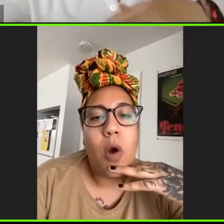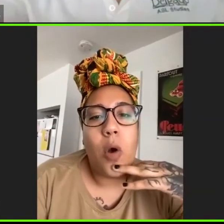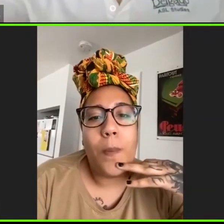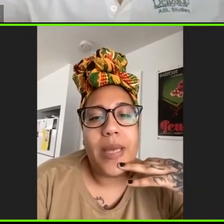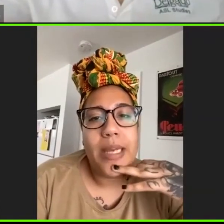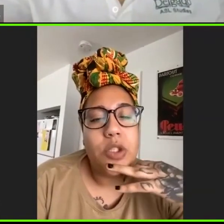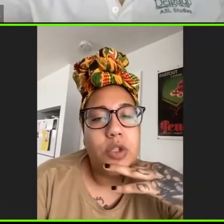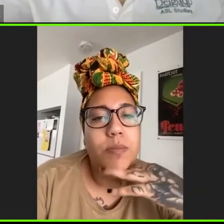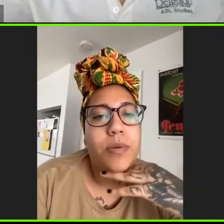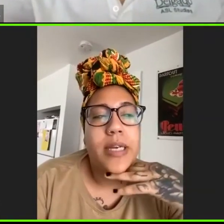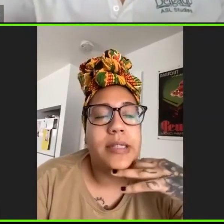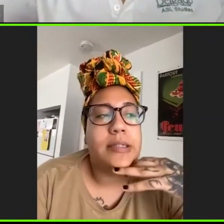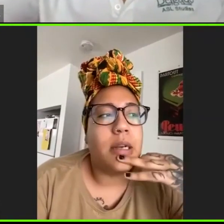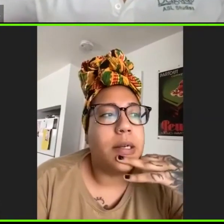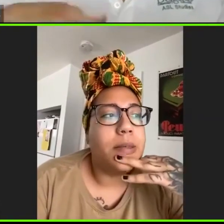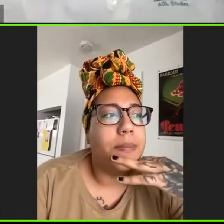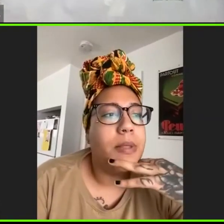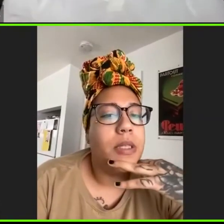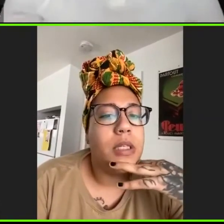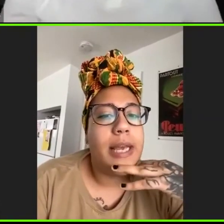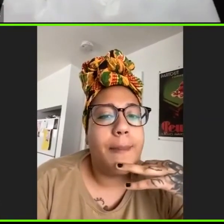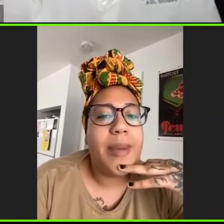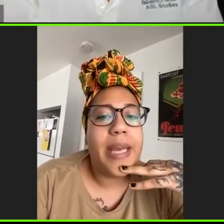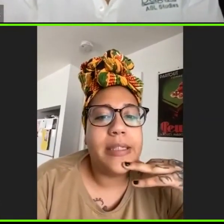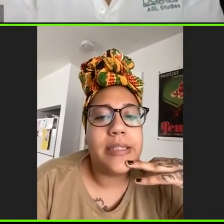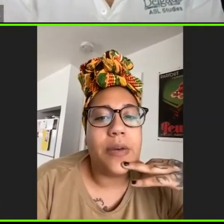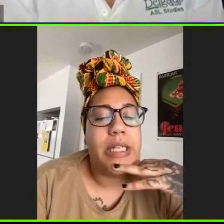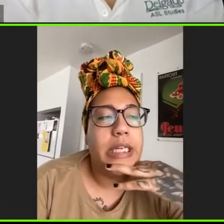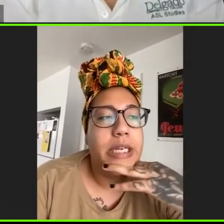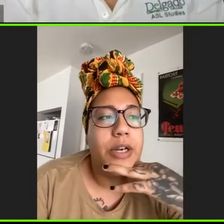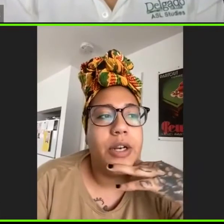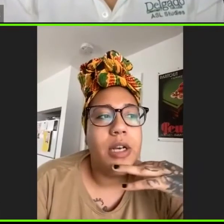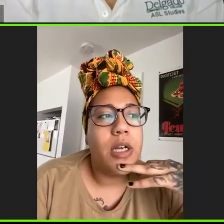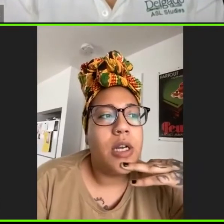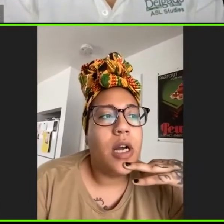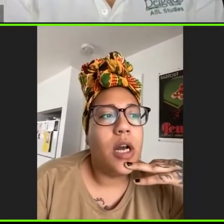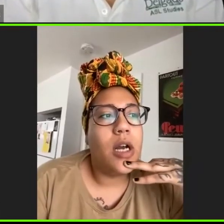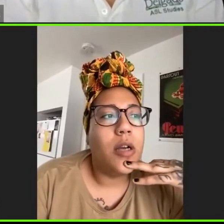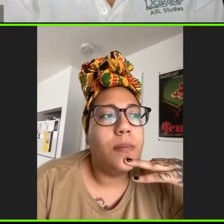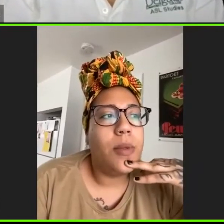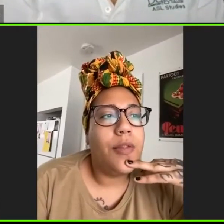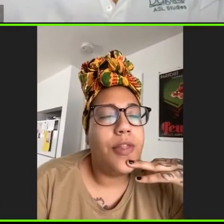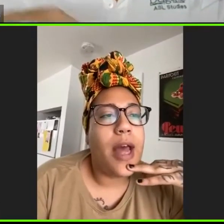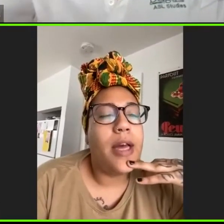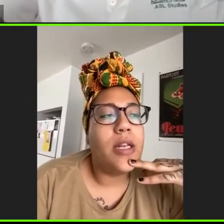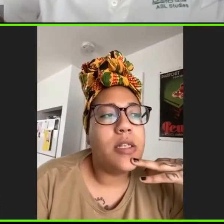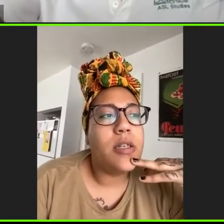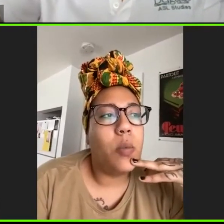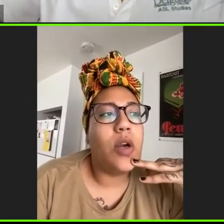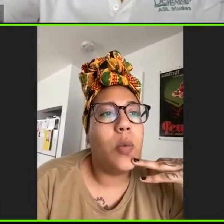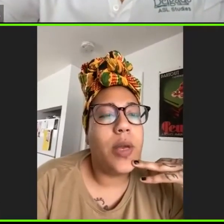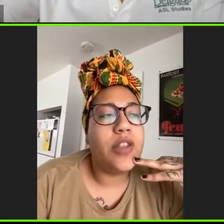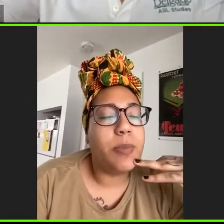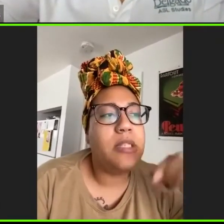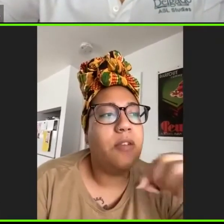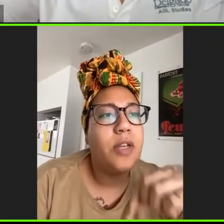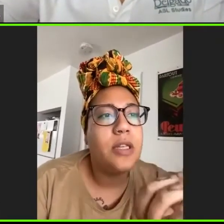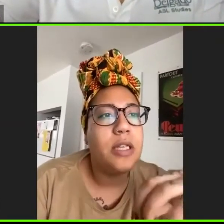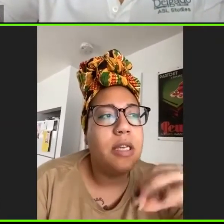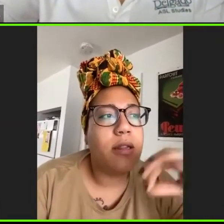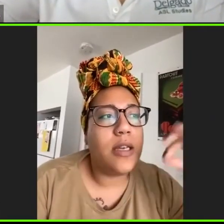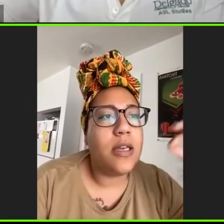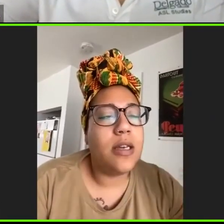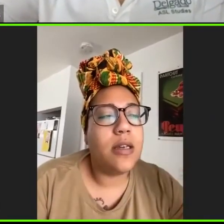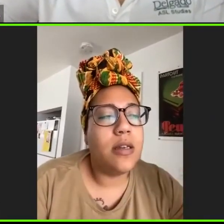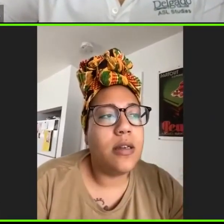I'm hoping to bring some campaigns down here that work with